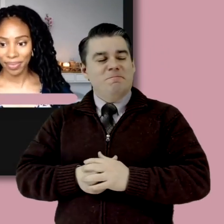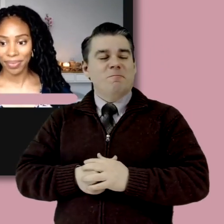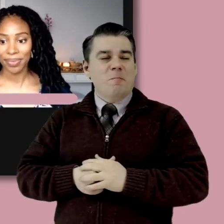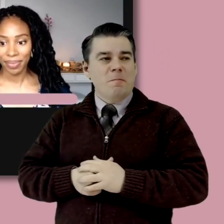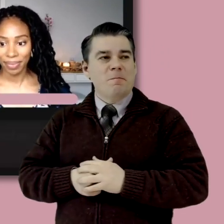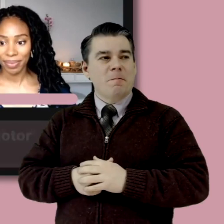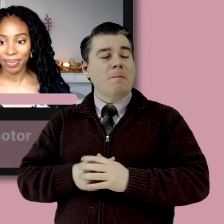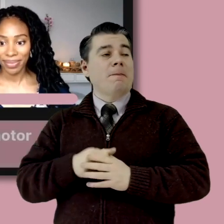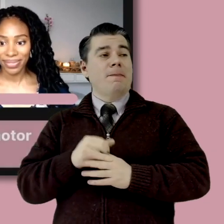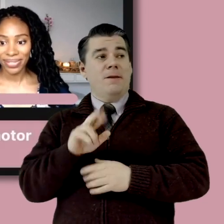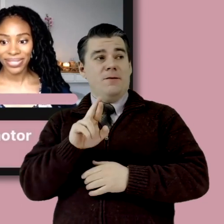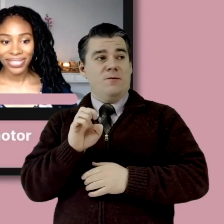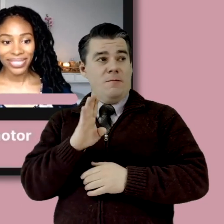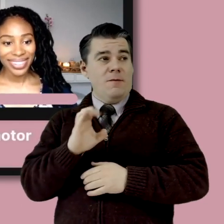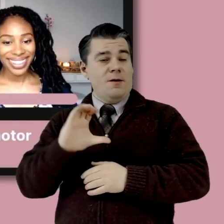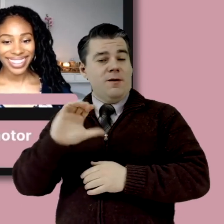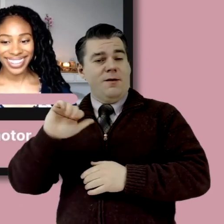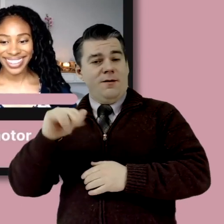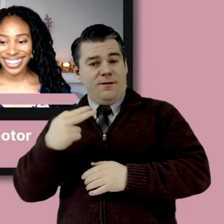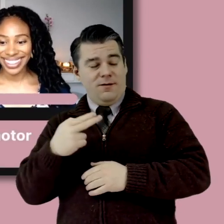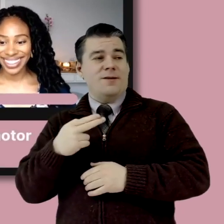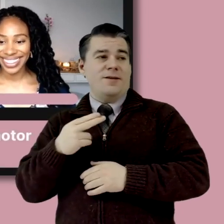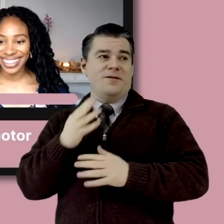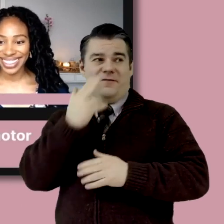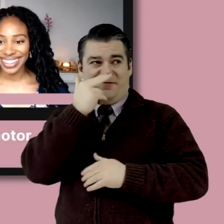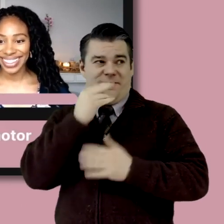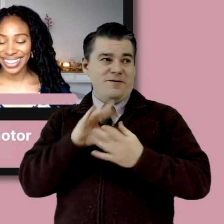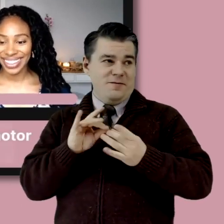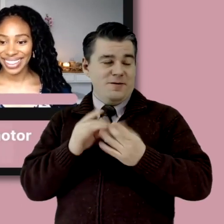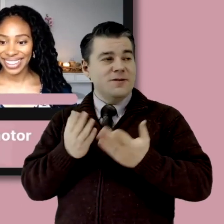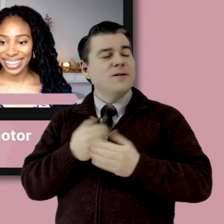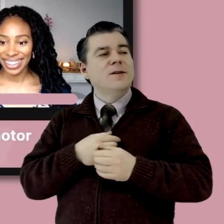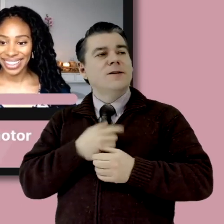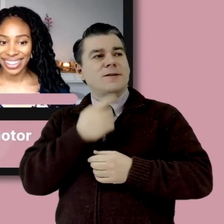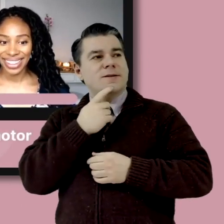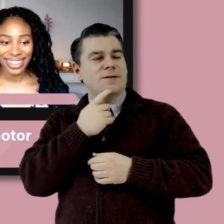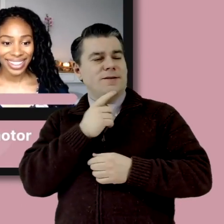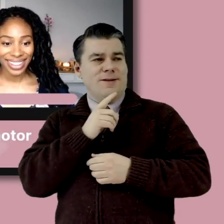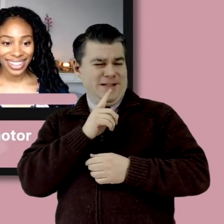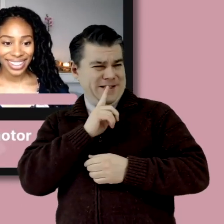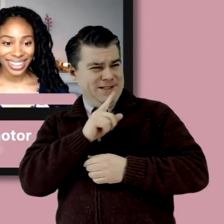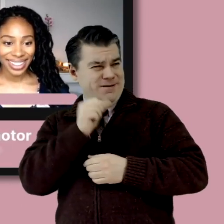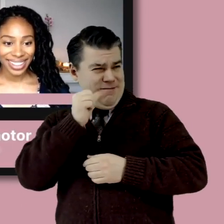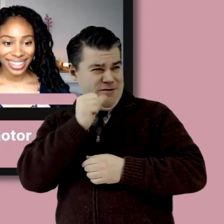And Rebecca has a funny comment here. She said, is the adult